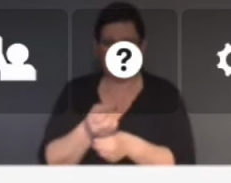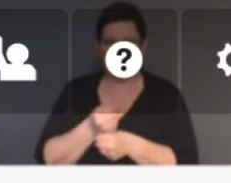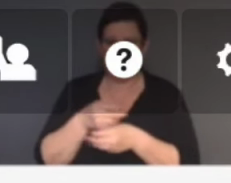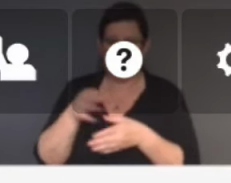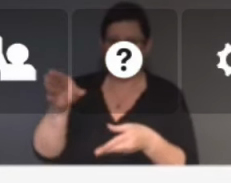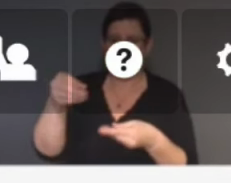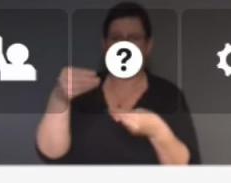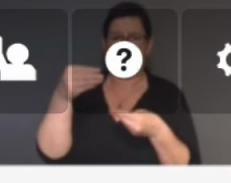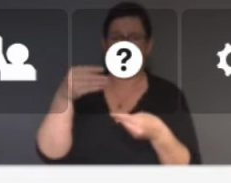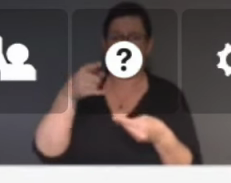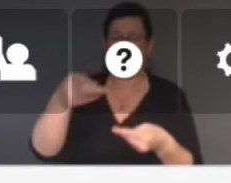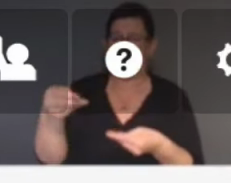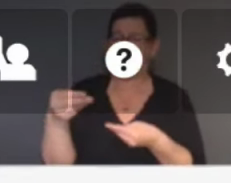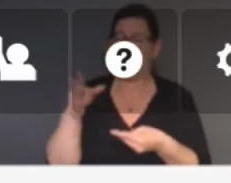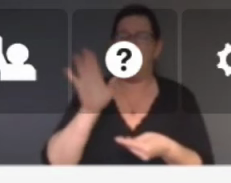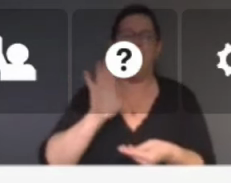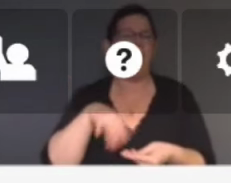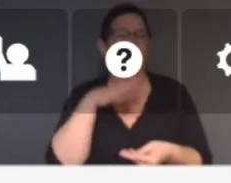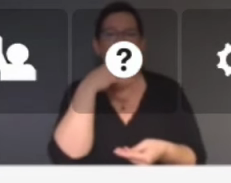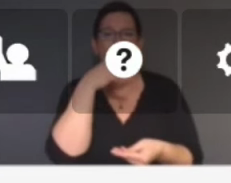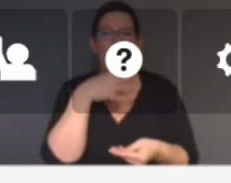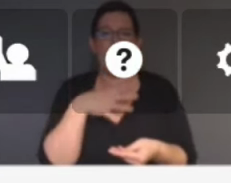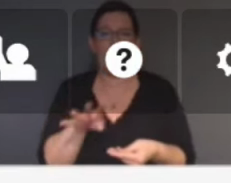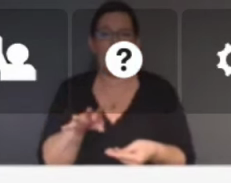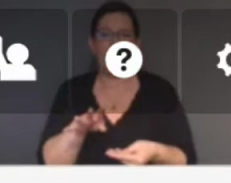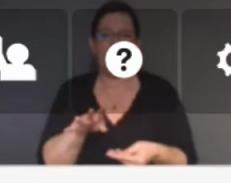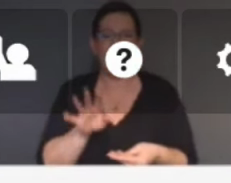any requested information to the CRA.